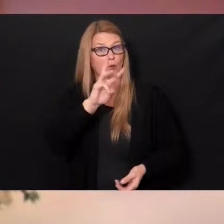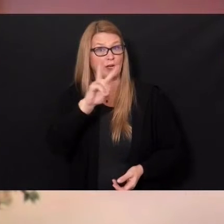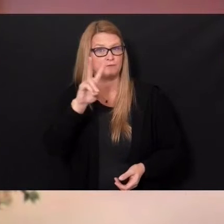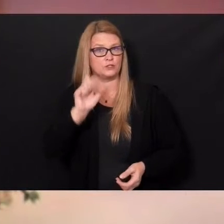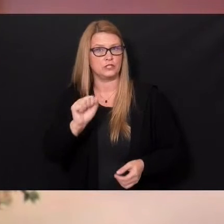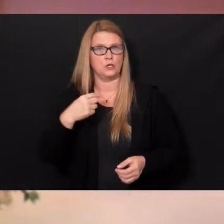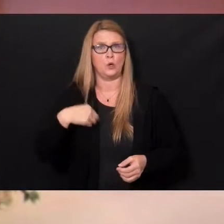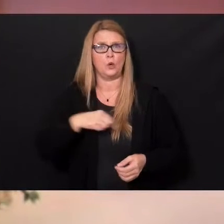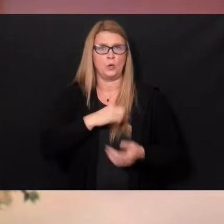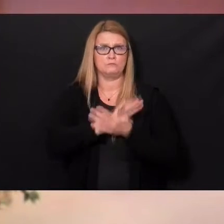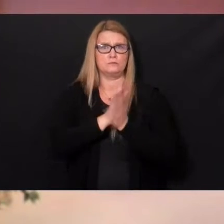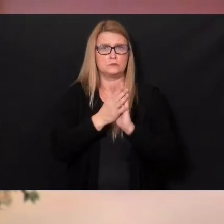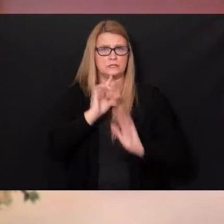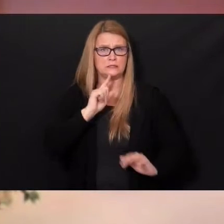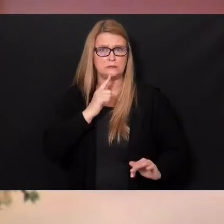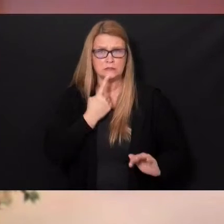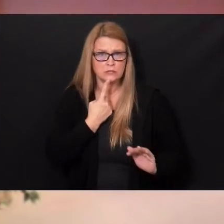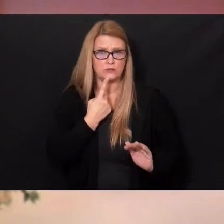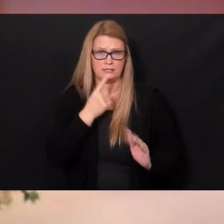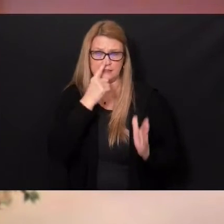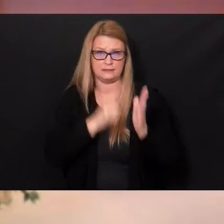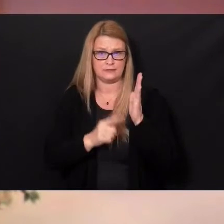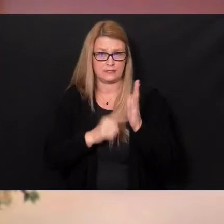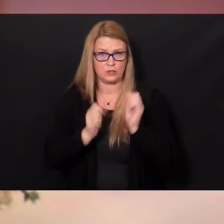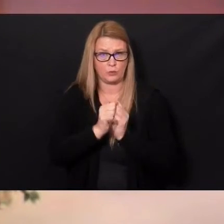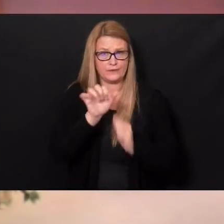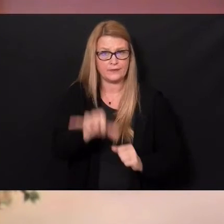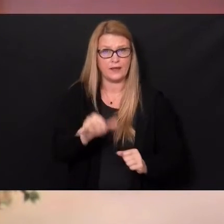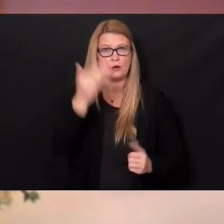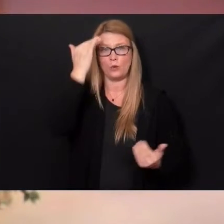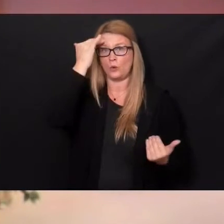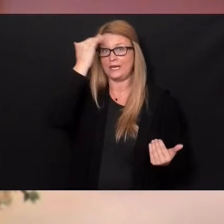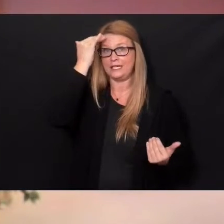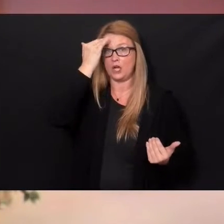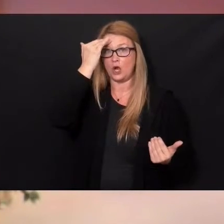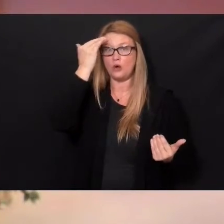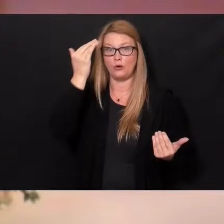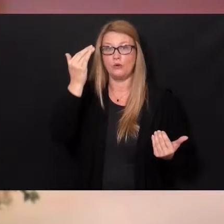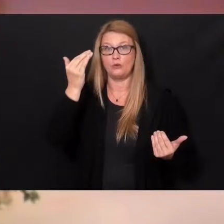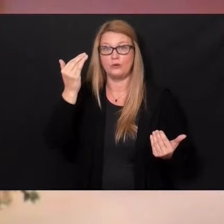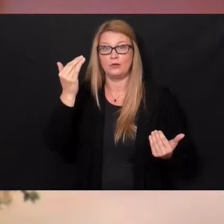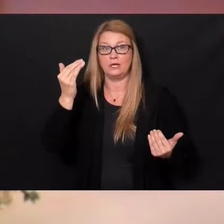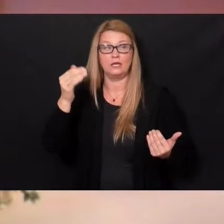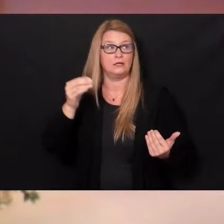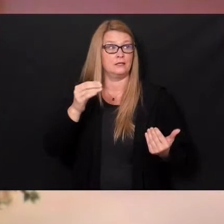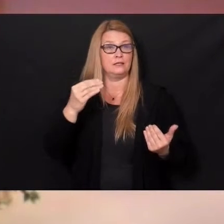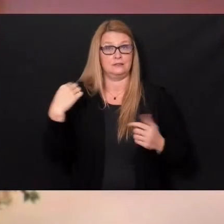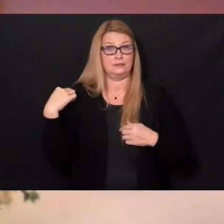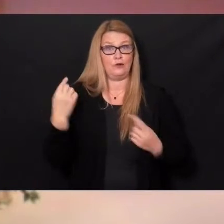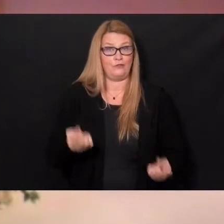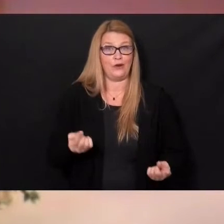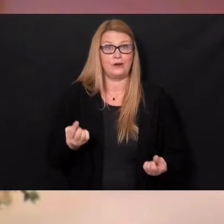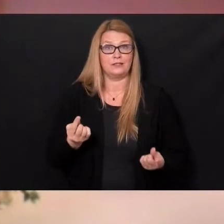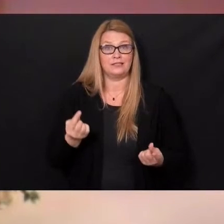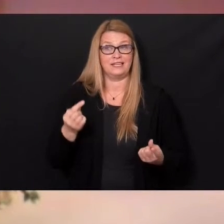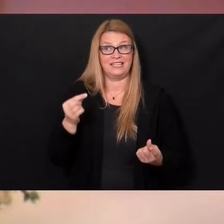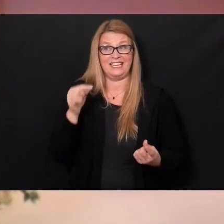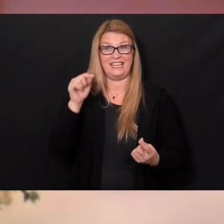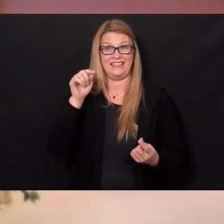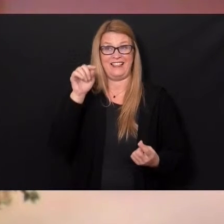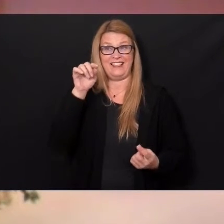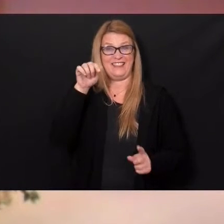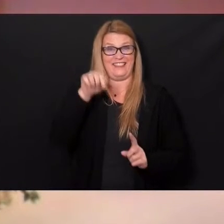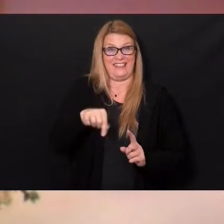very seriously, we know that the inevitability, as we've talked about the whole time, is this is a very